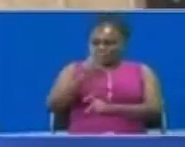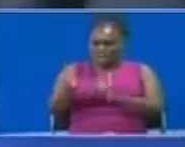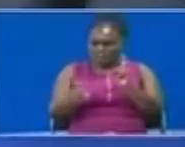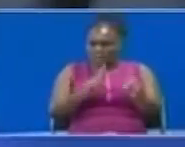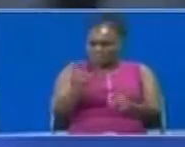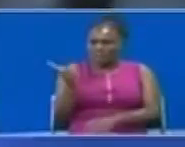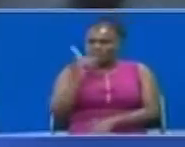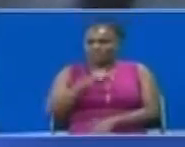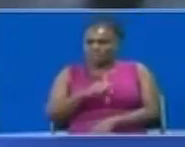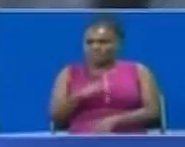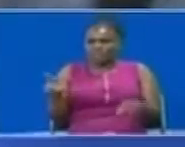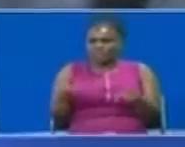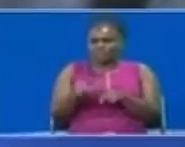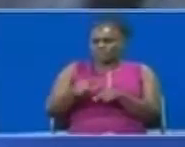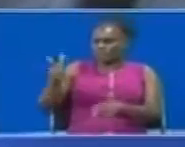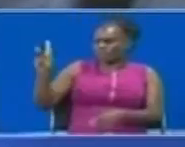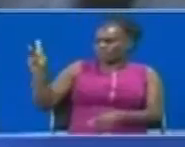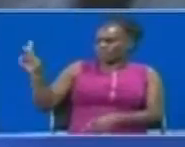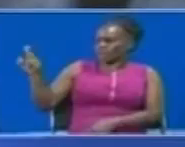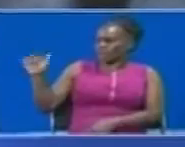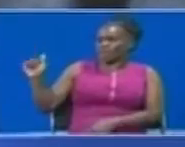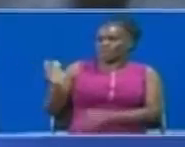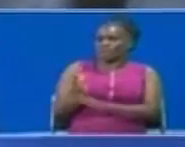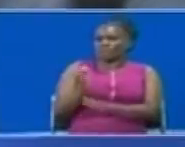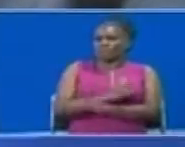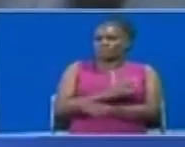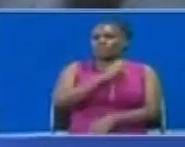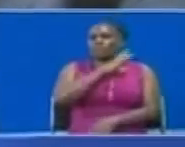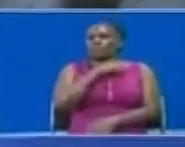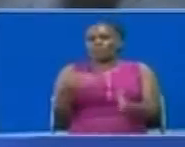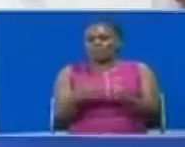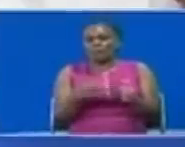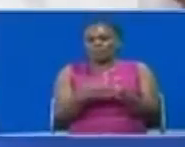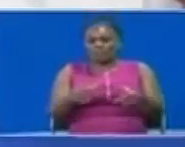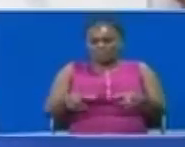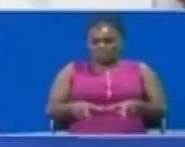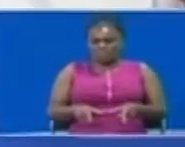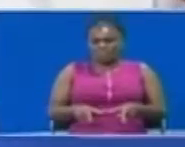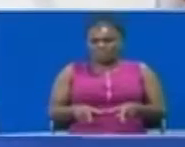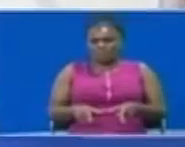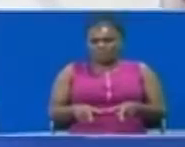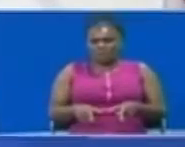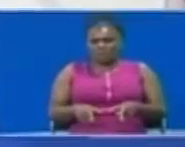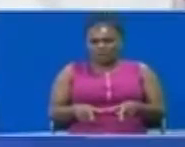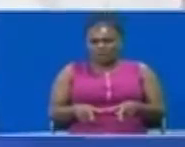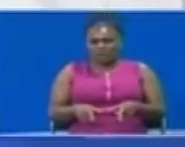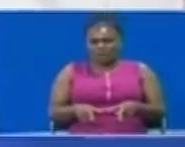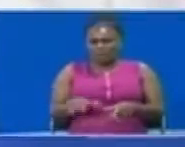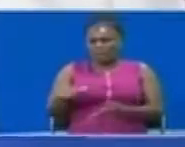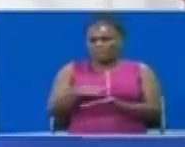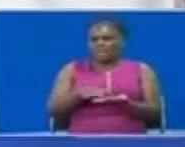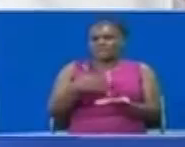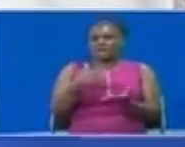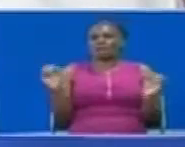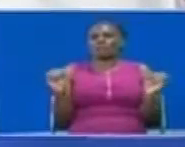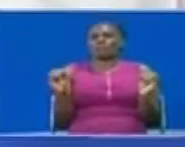completed. According to KRA, prior claims of being denied licenses made by Kifwa were baseless